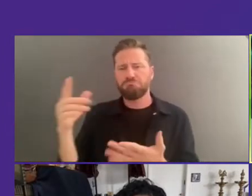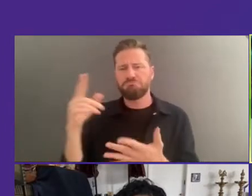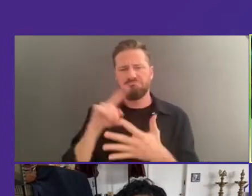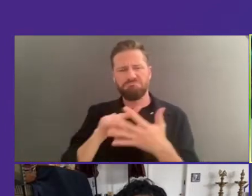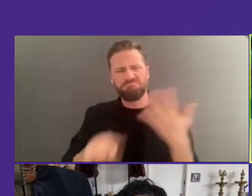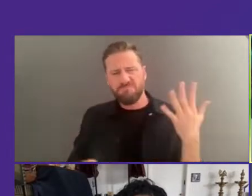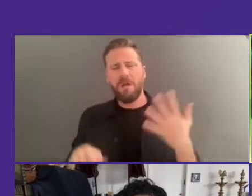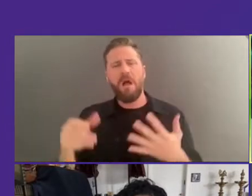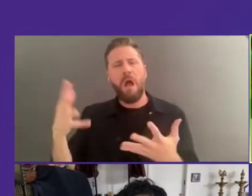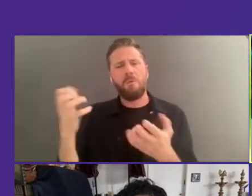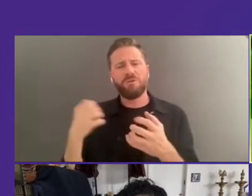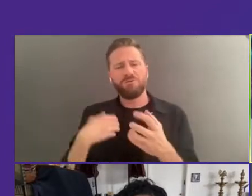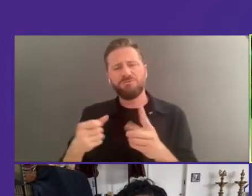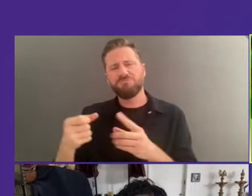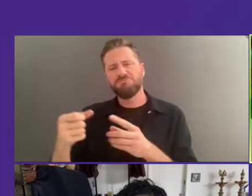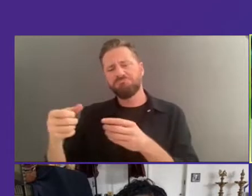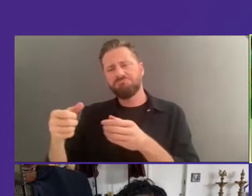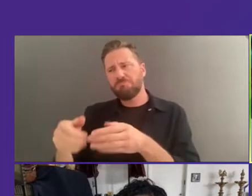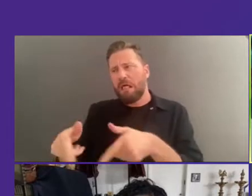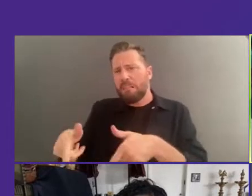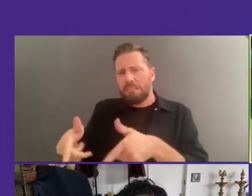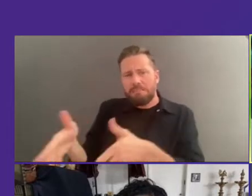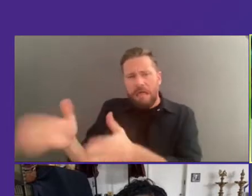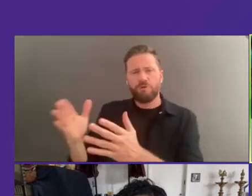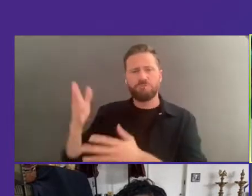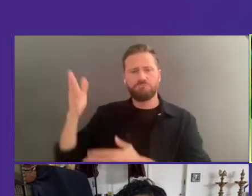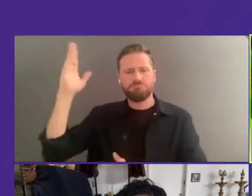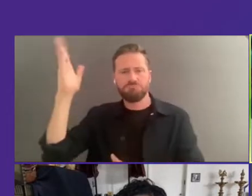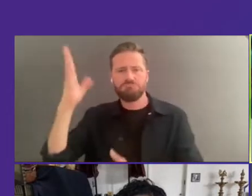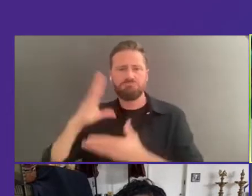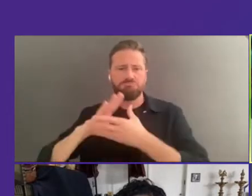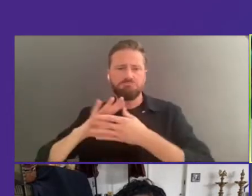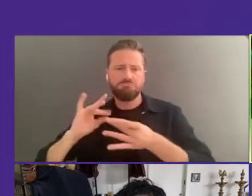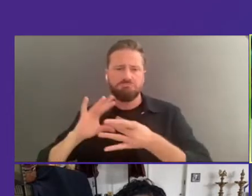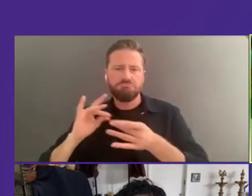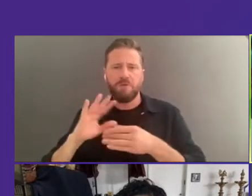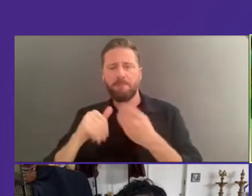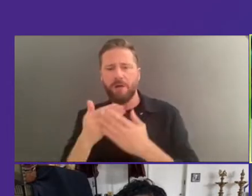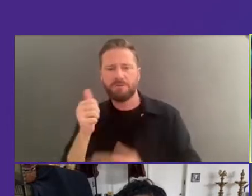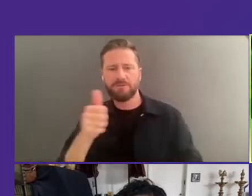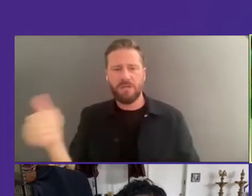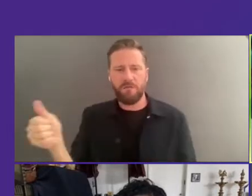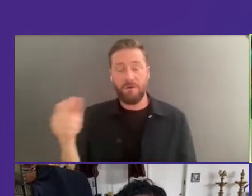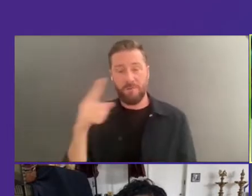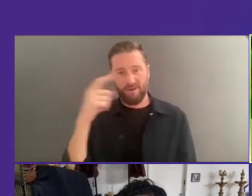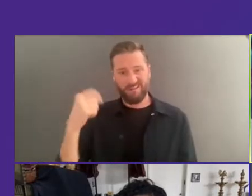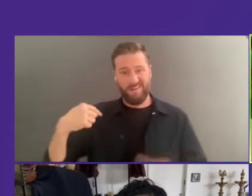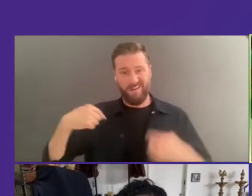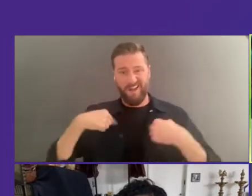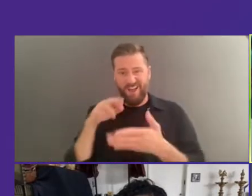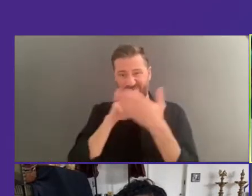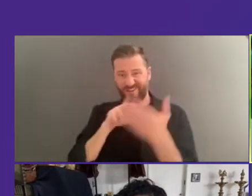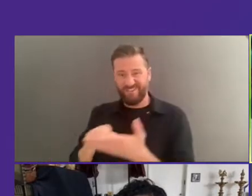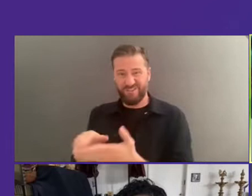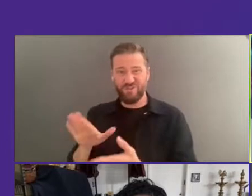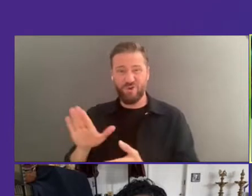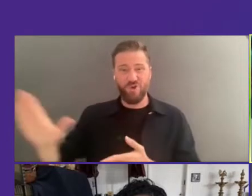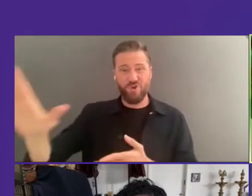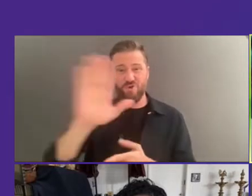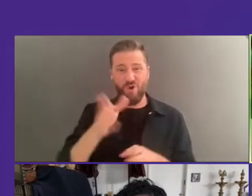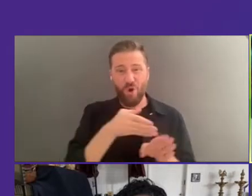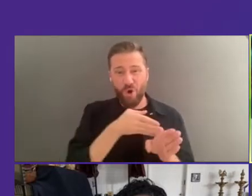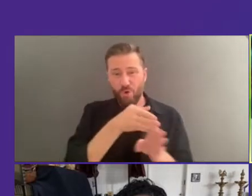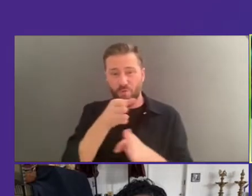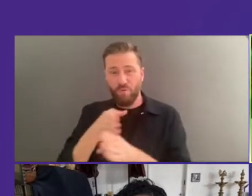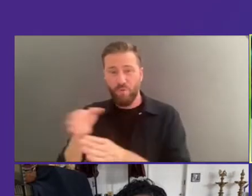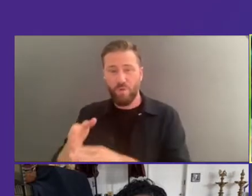floor up for that because, just in researching all of your careers, you have done